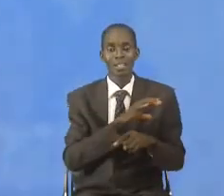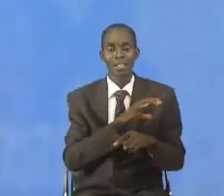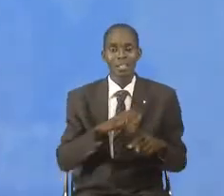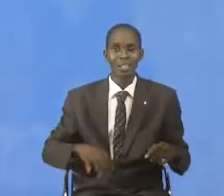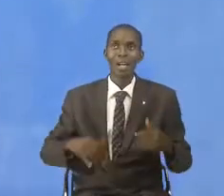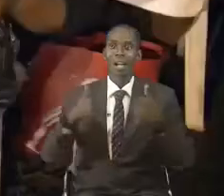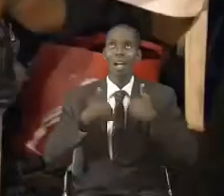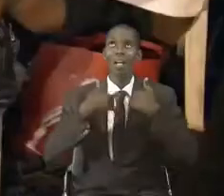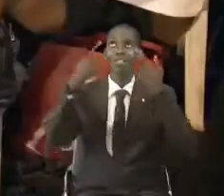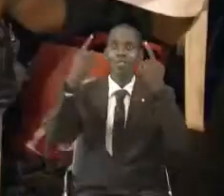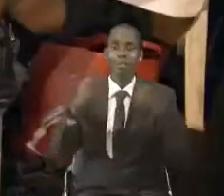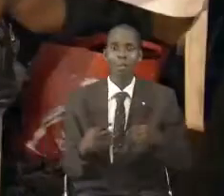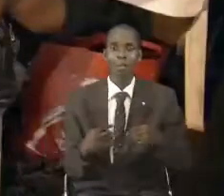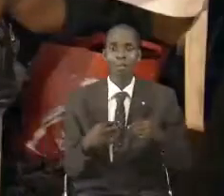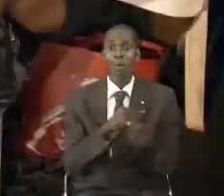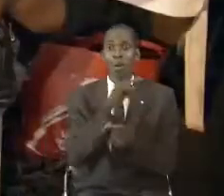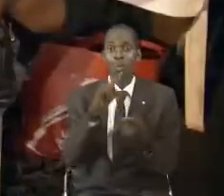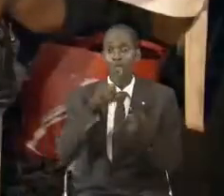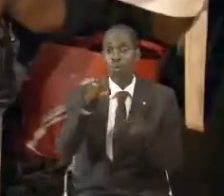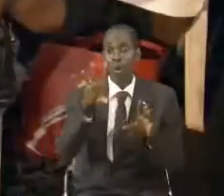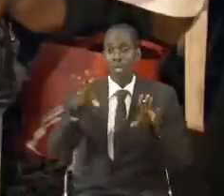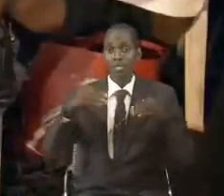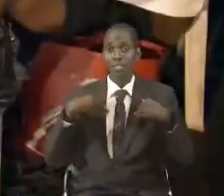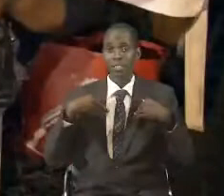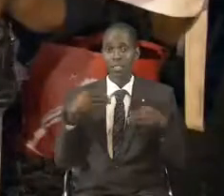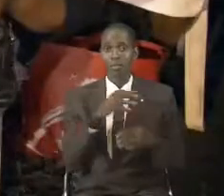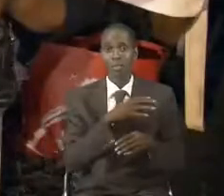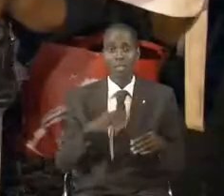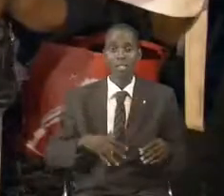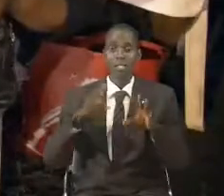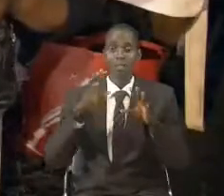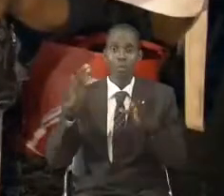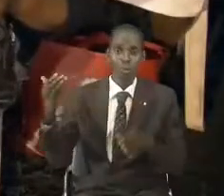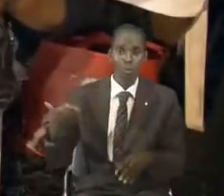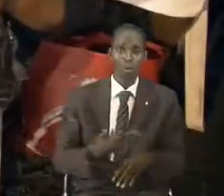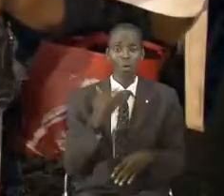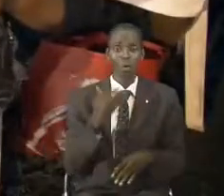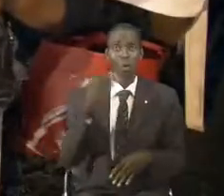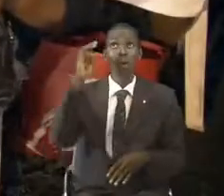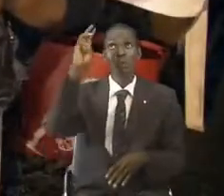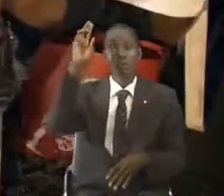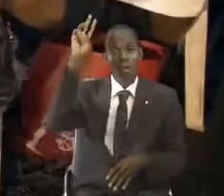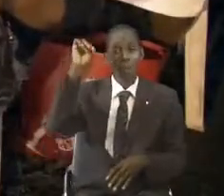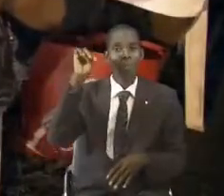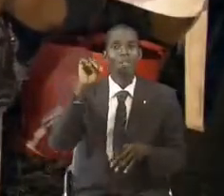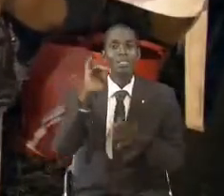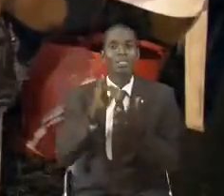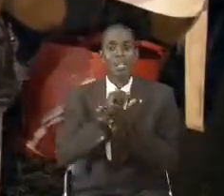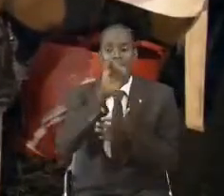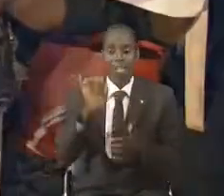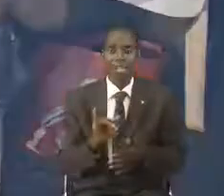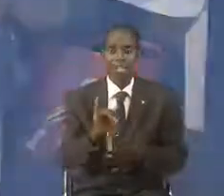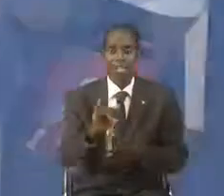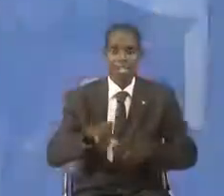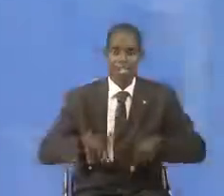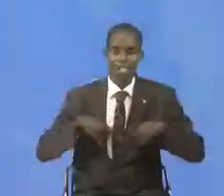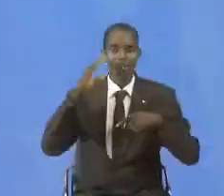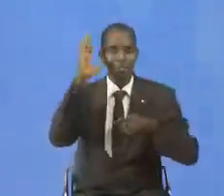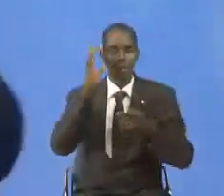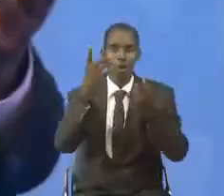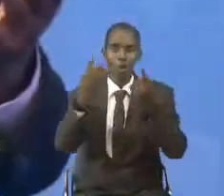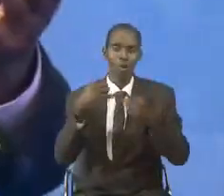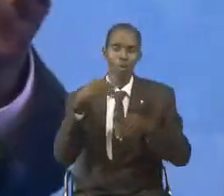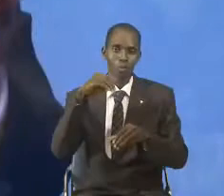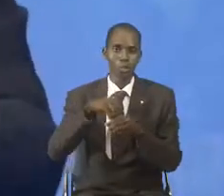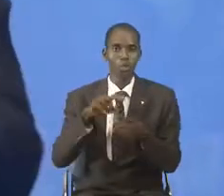you. It's coming. Christ has come. And when you accept him, when you receive him,